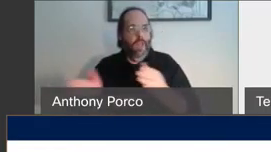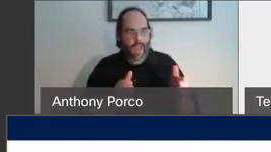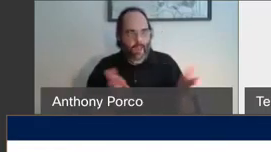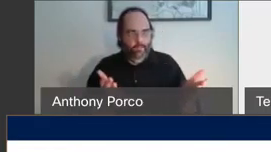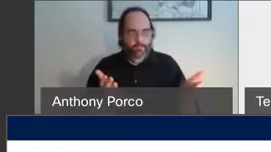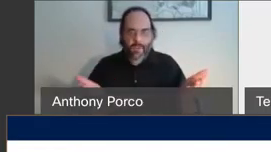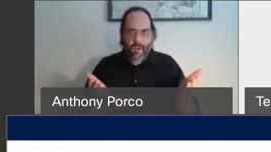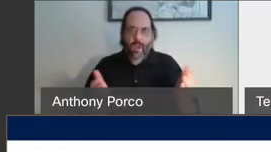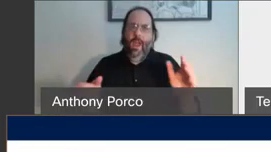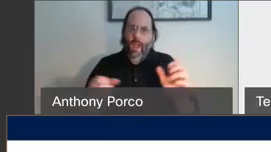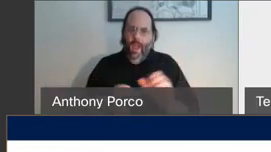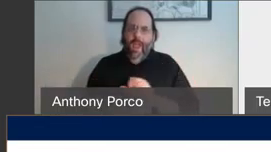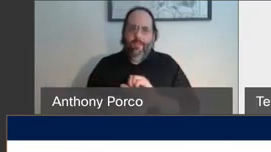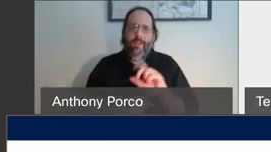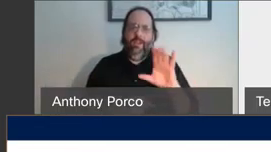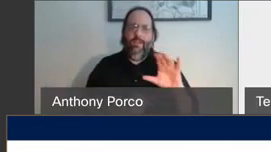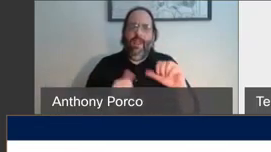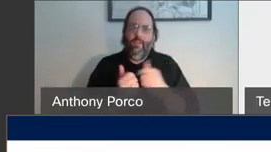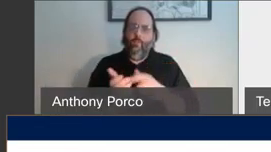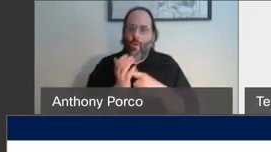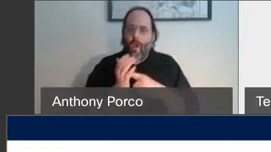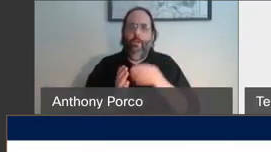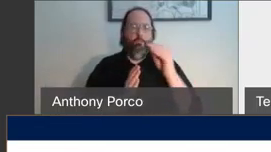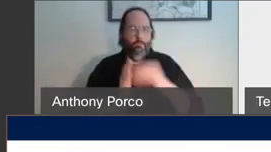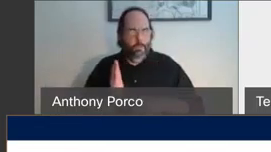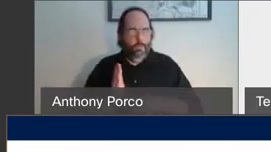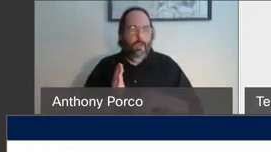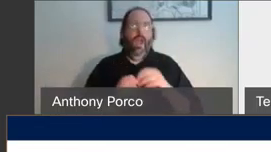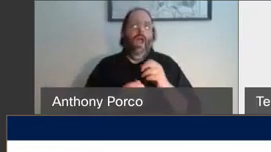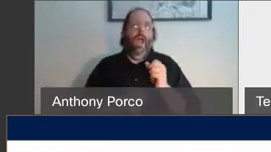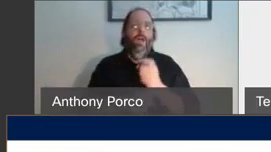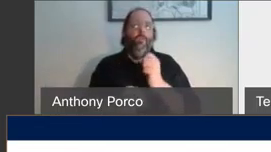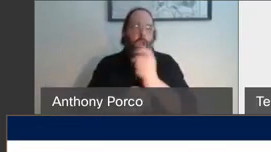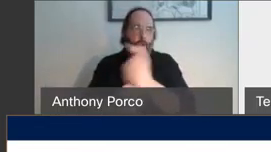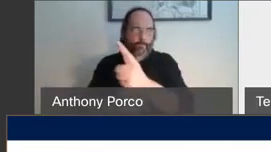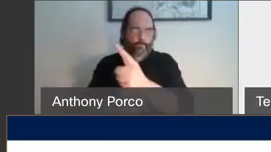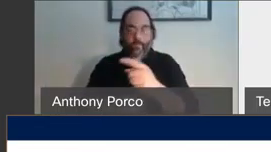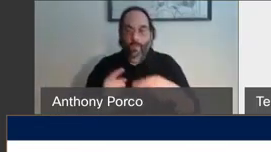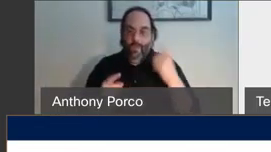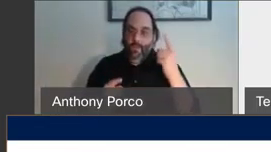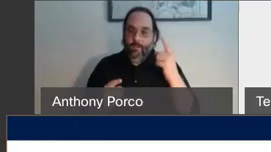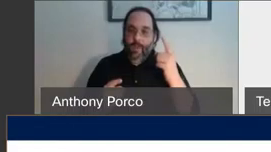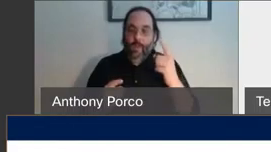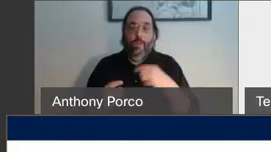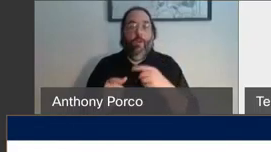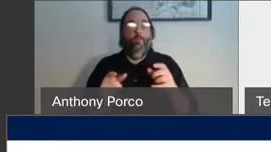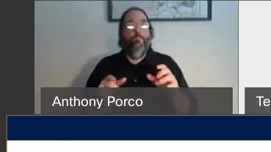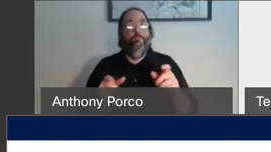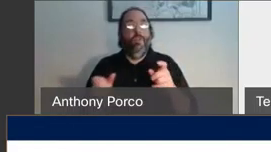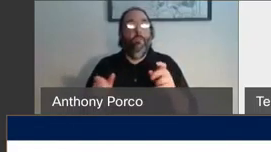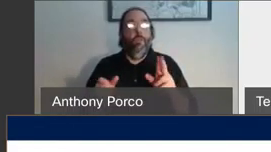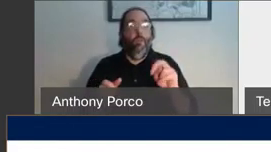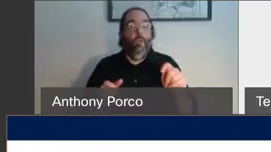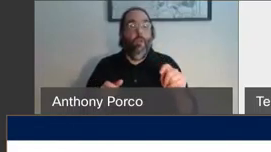that every single district agency is required to complete every single fiscal year. So when you think about the performance management unit, if every